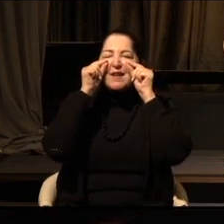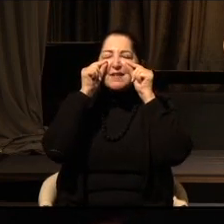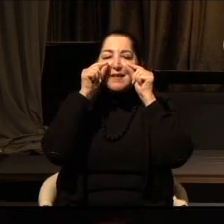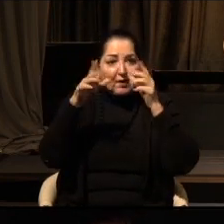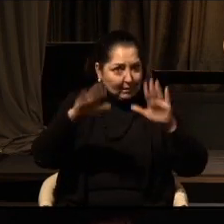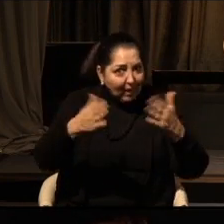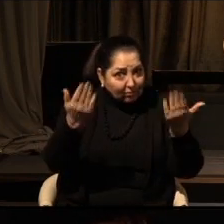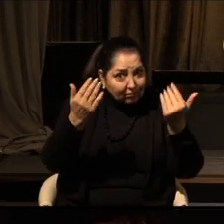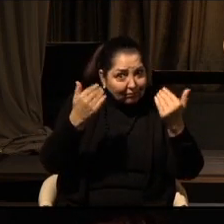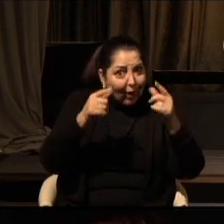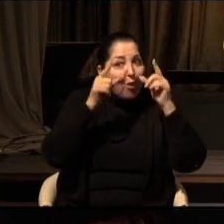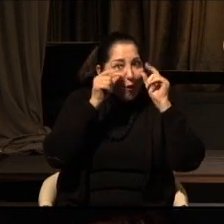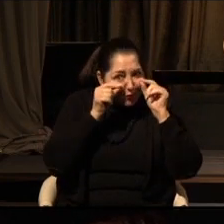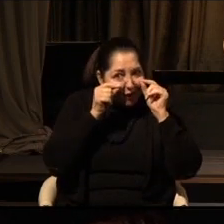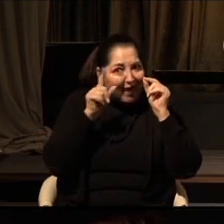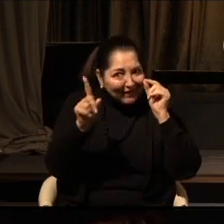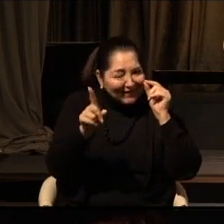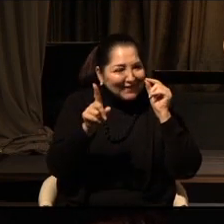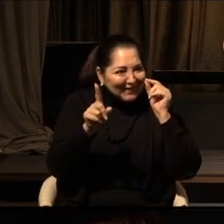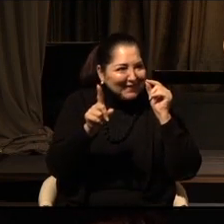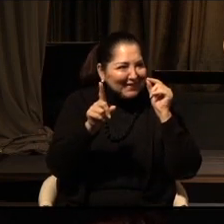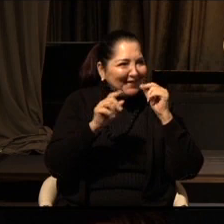Close your eyes.